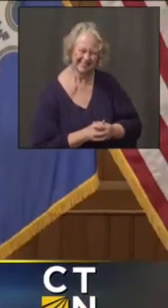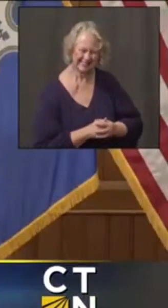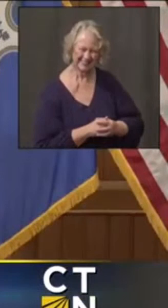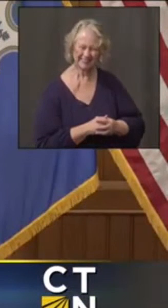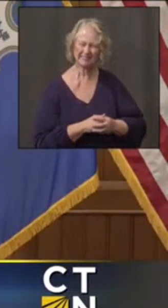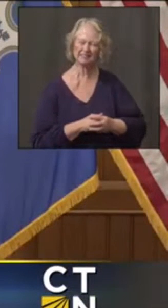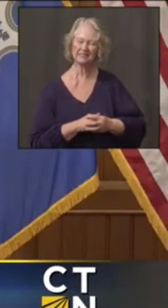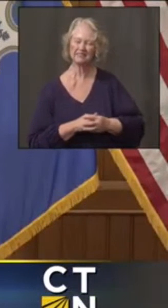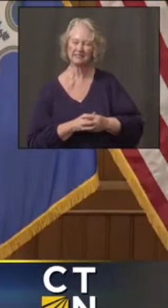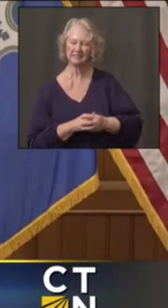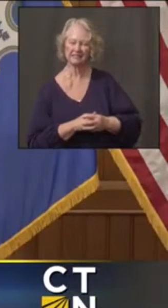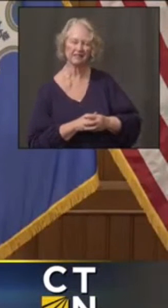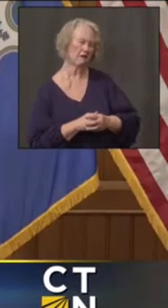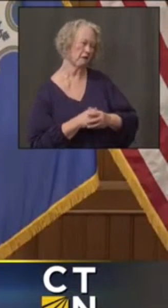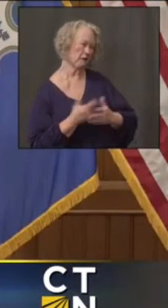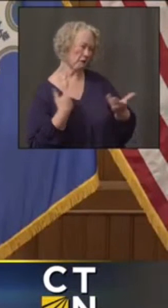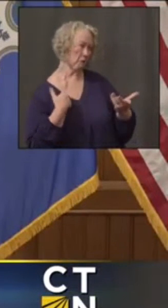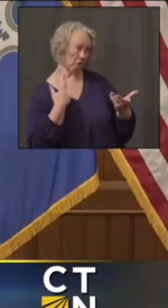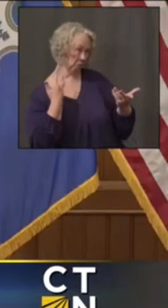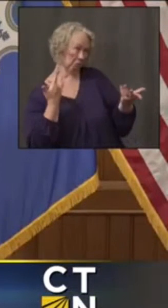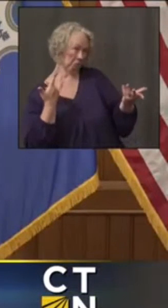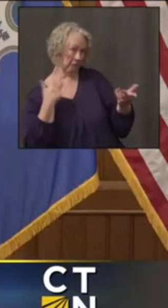We do not disagree. All